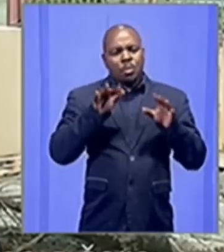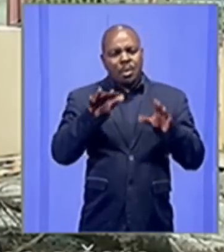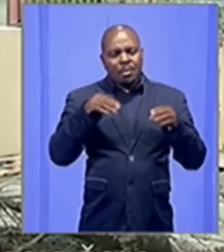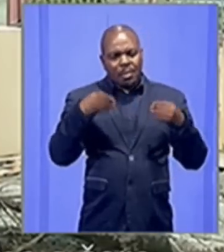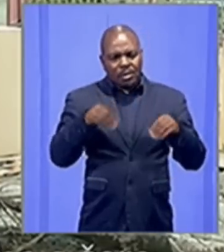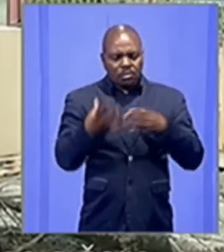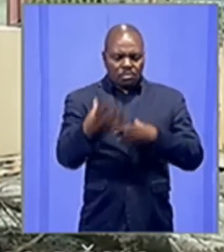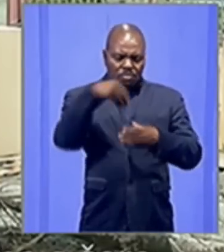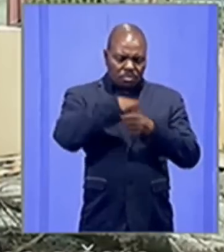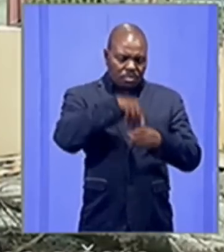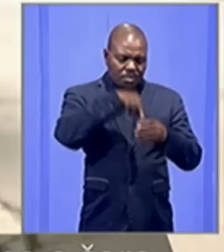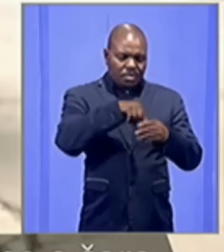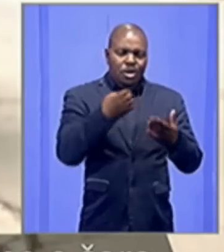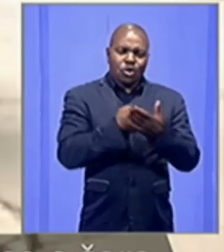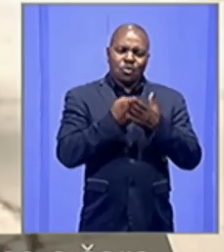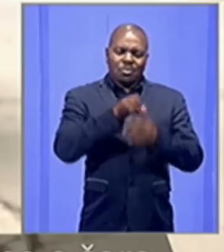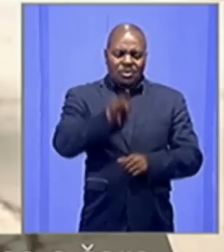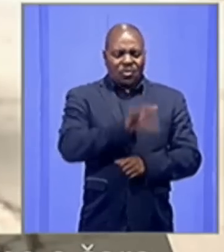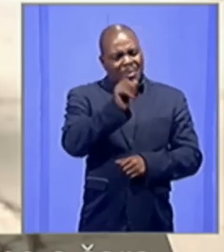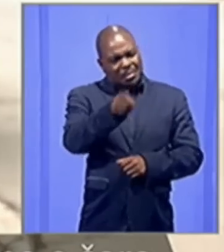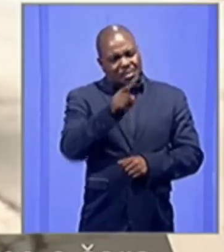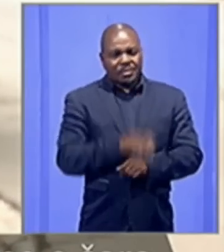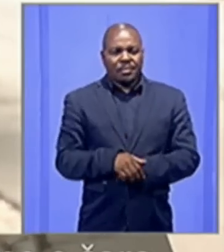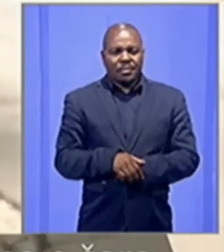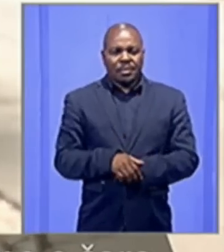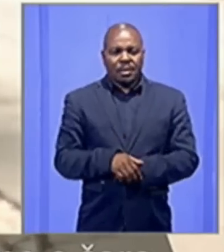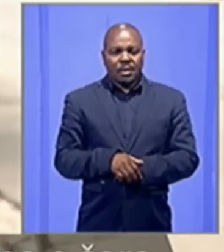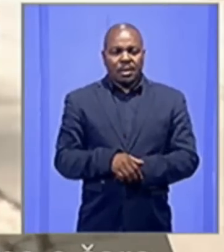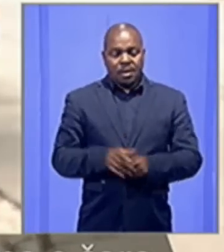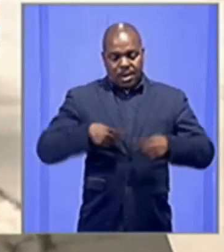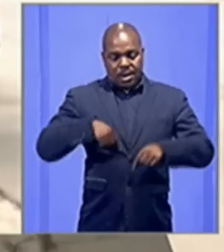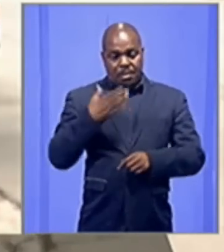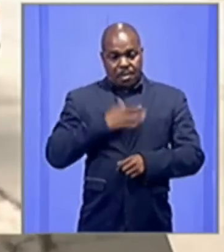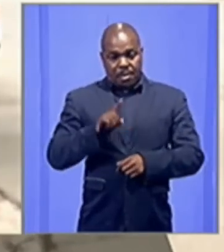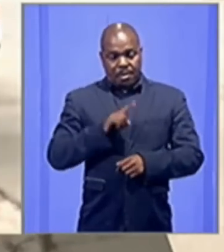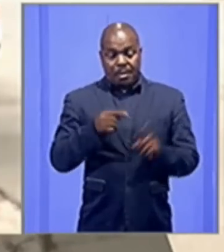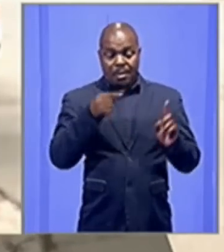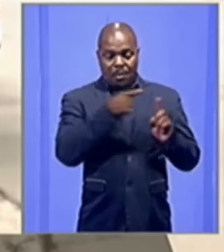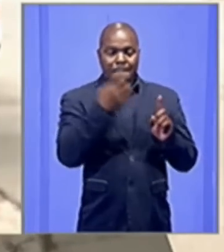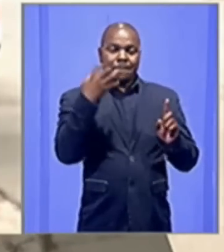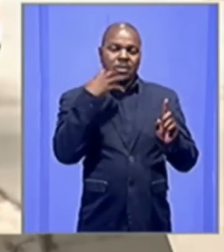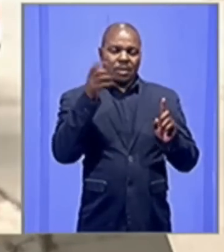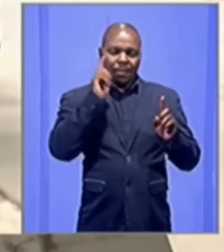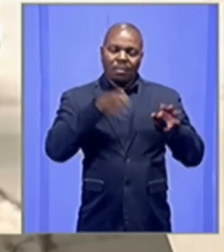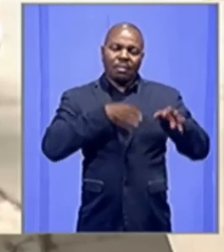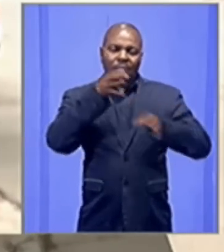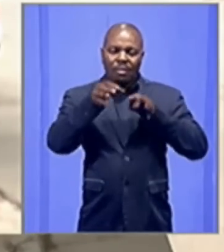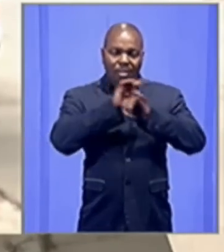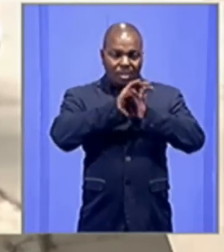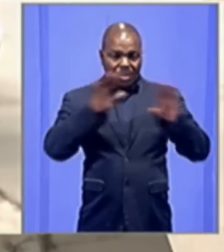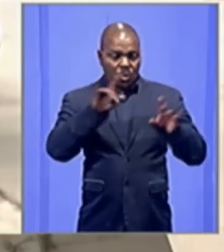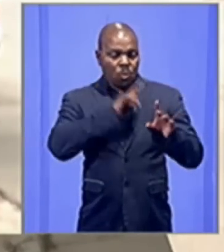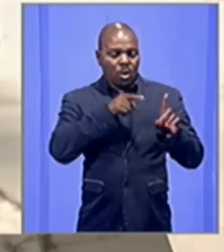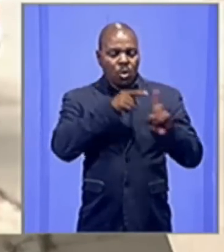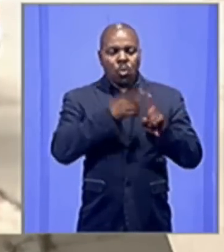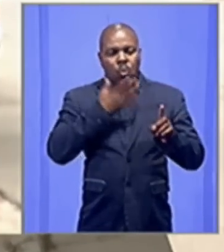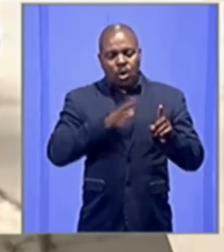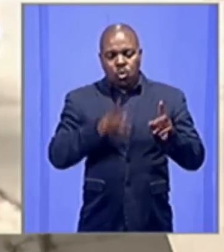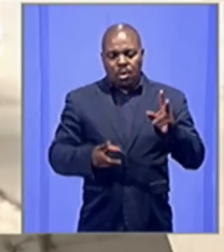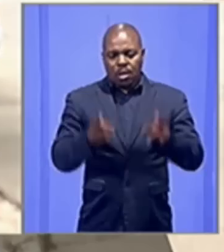mo ikonoming ya naga. Re batla minister a addresse disting ya hae ya gore o batla go khatha dikosto